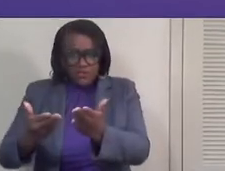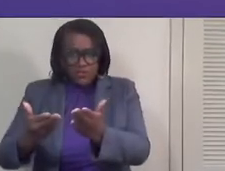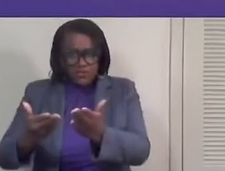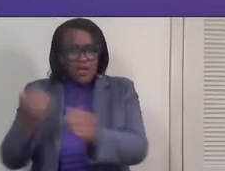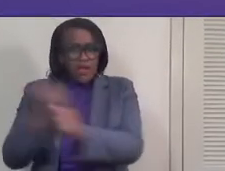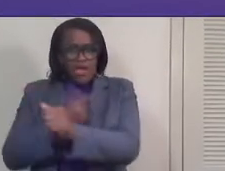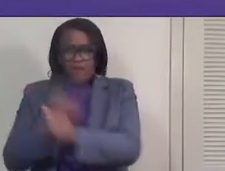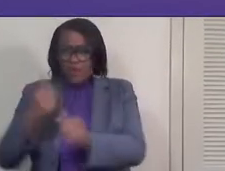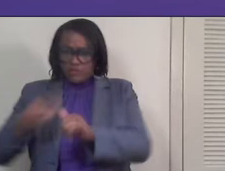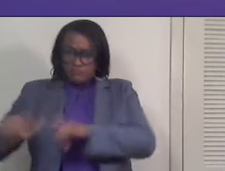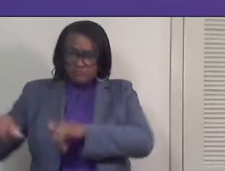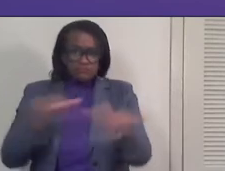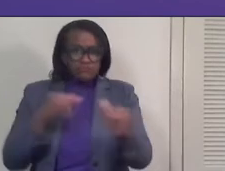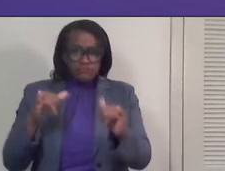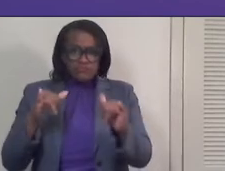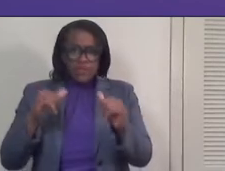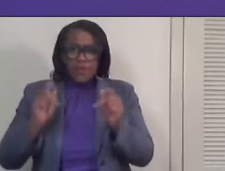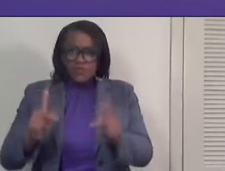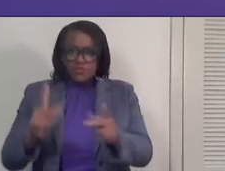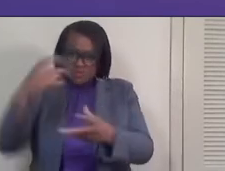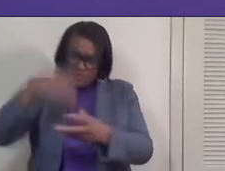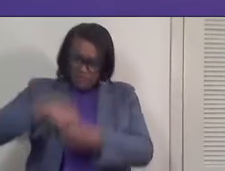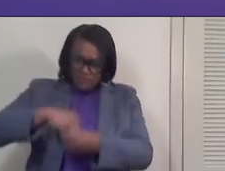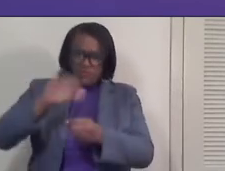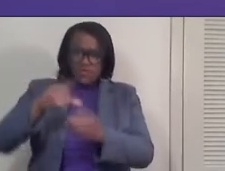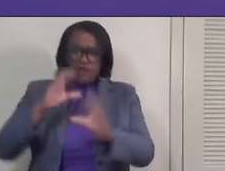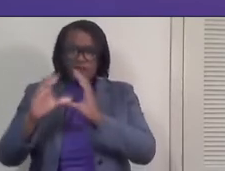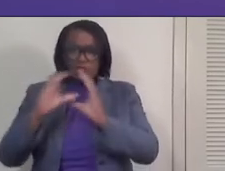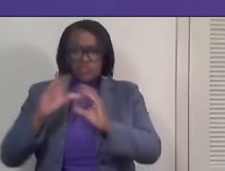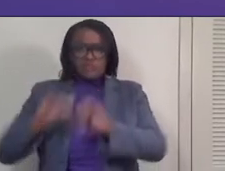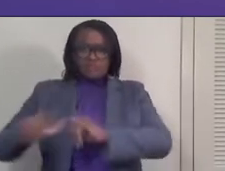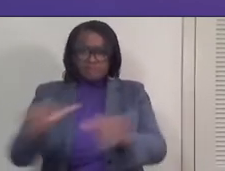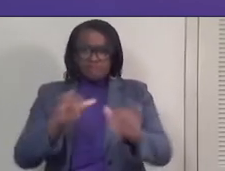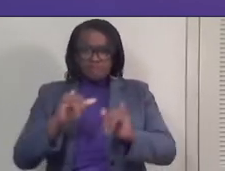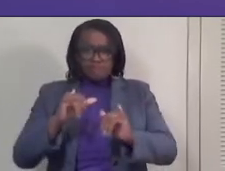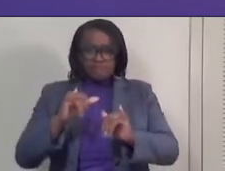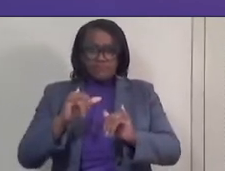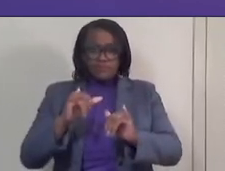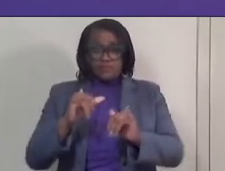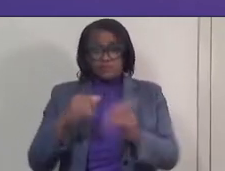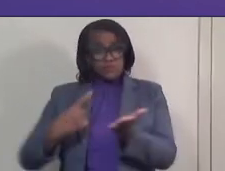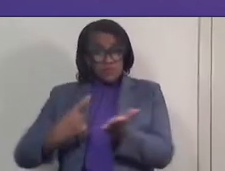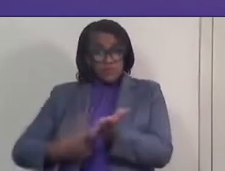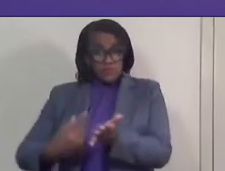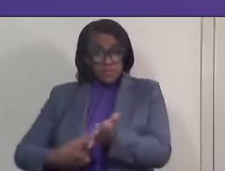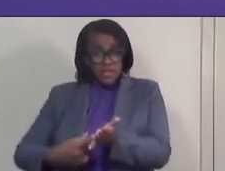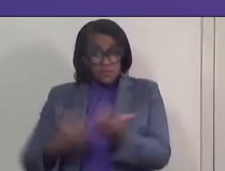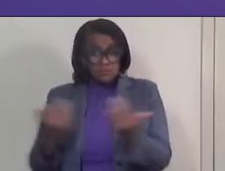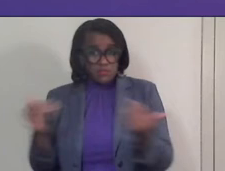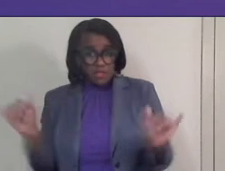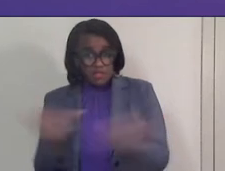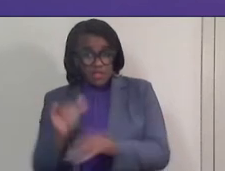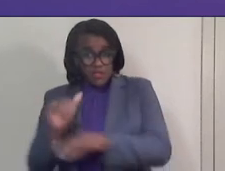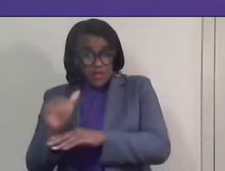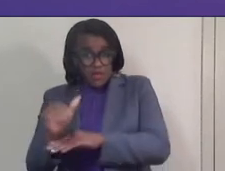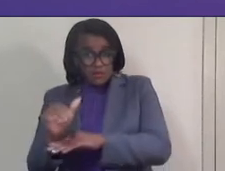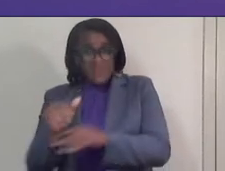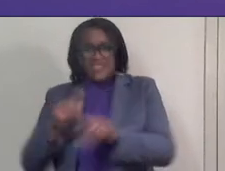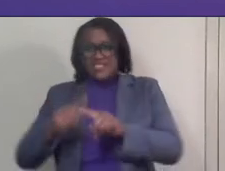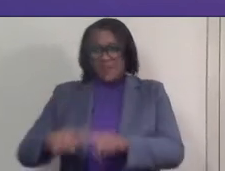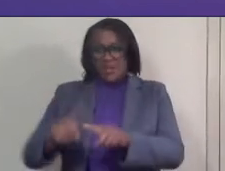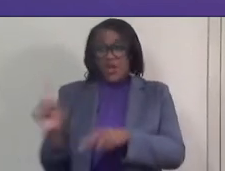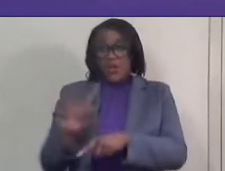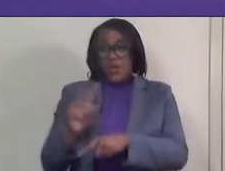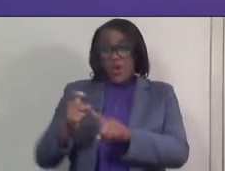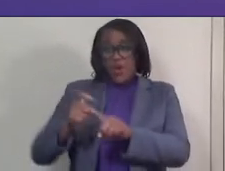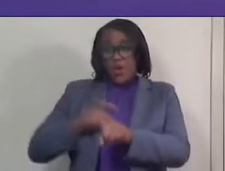everyone an opportunity to be a part of the conversation equally. And sometimes, like this afternoon or evening, depending on where you're calling in